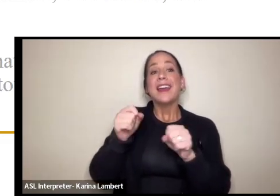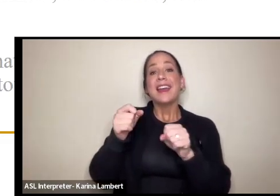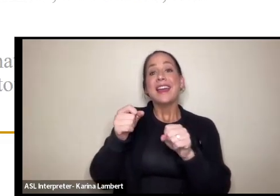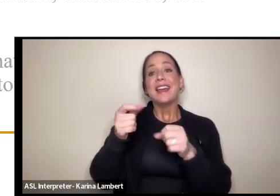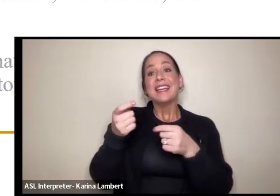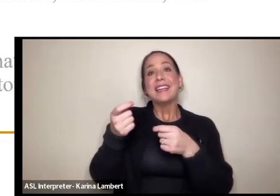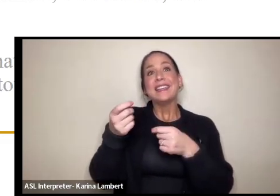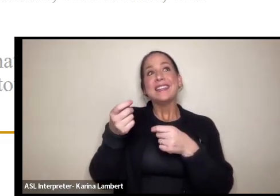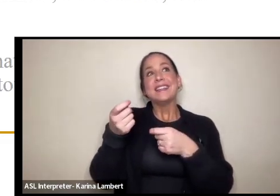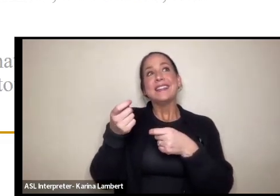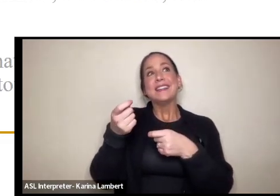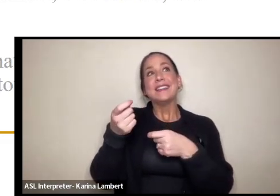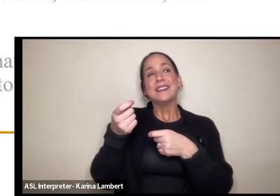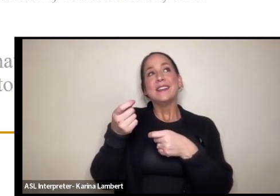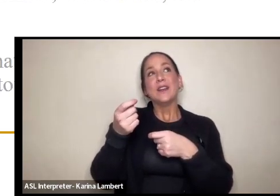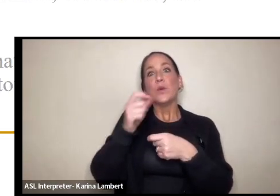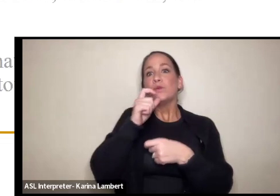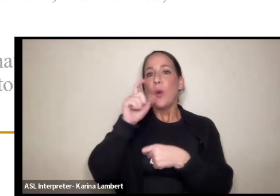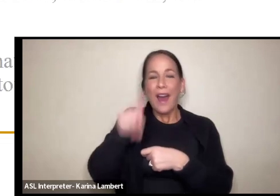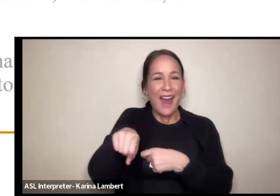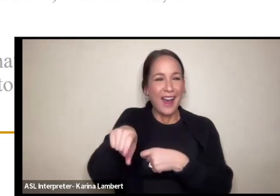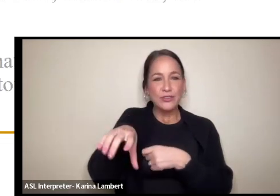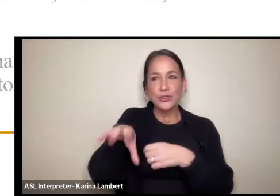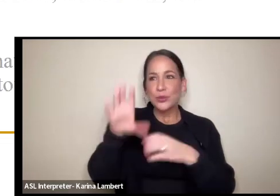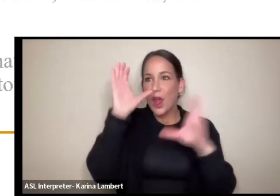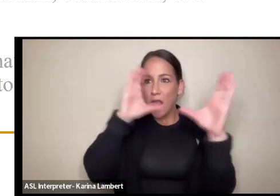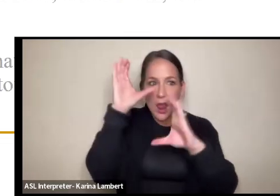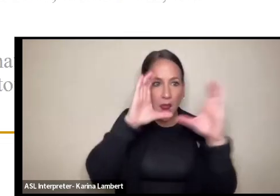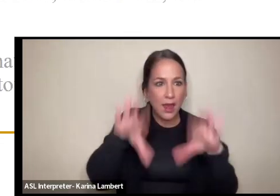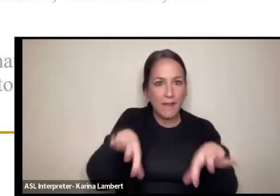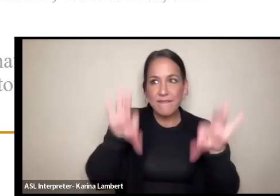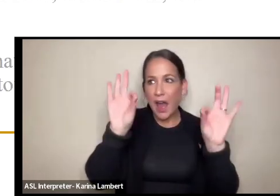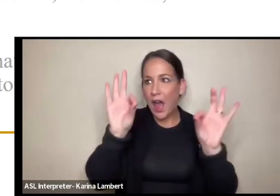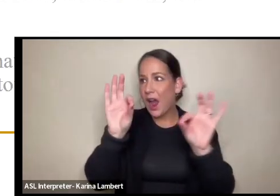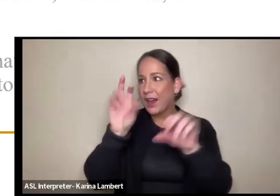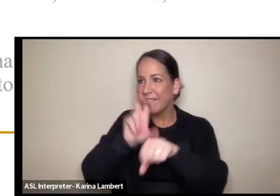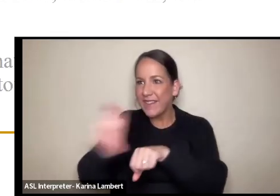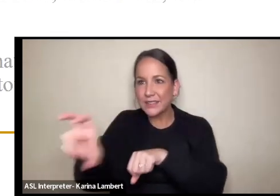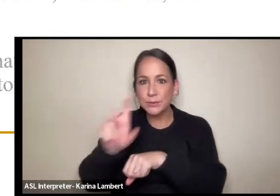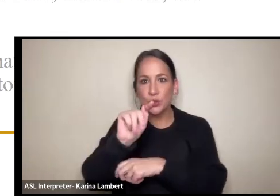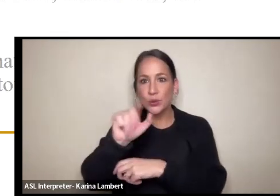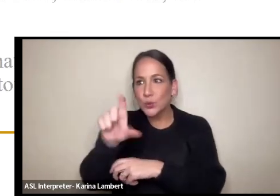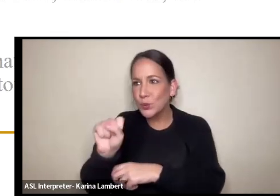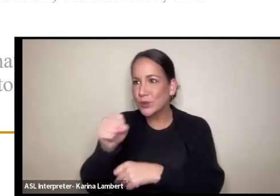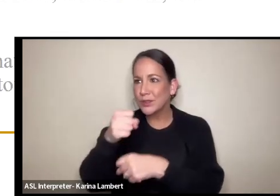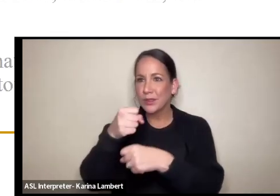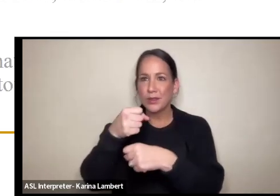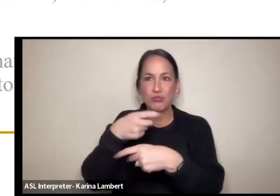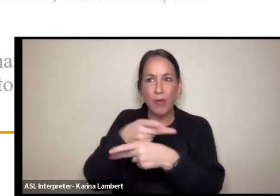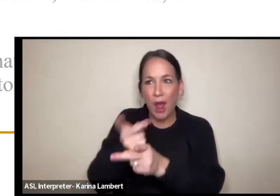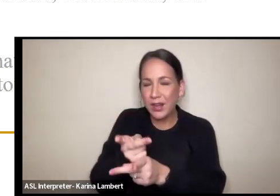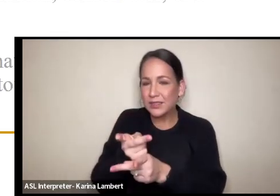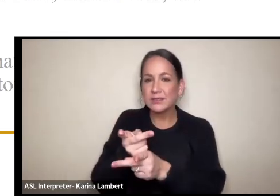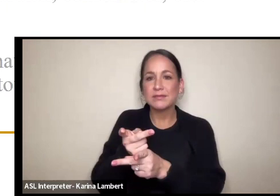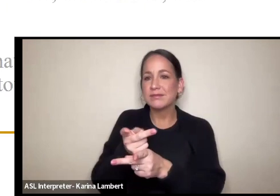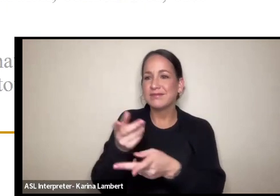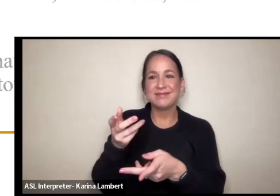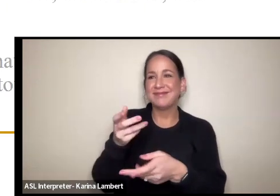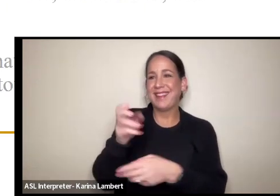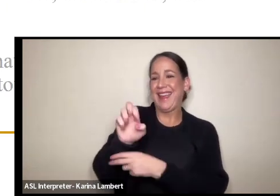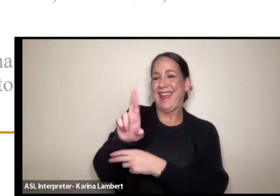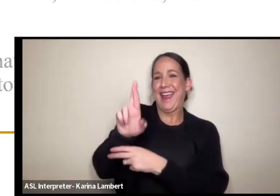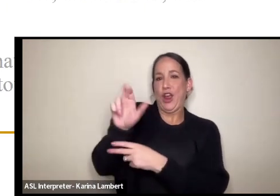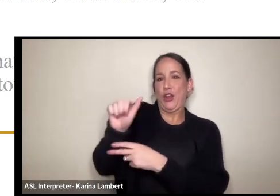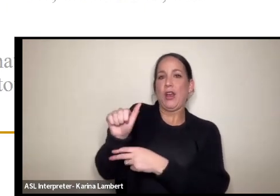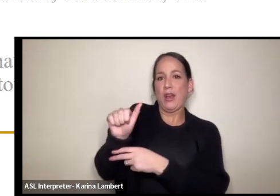investment tools and products to invest that $100,000 in, Erica is going to be